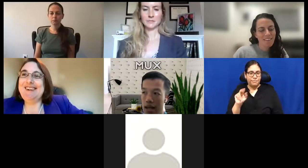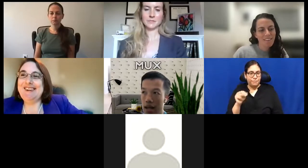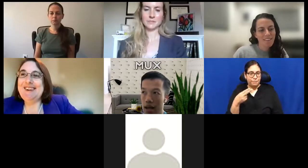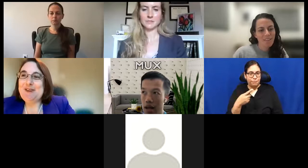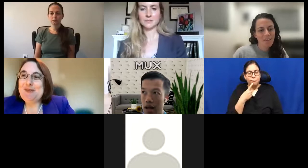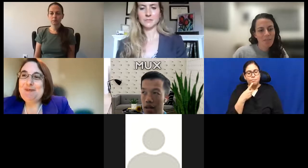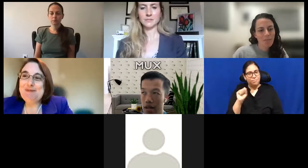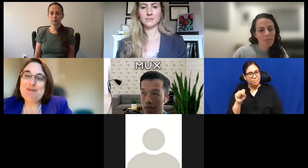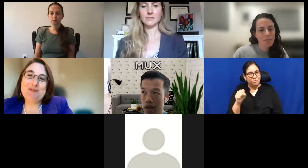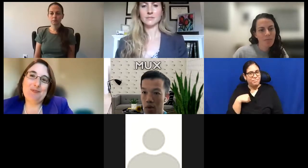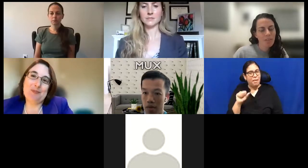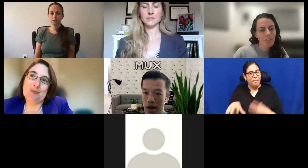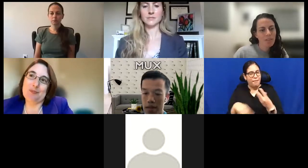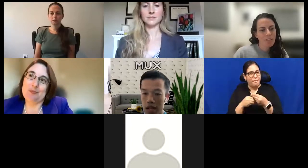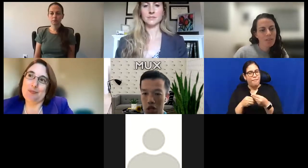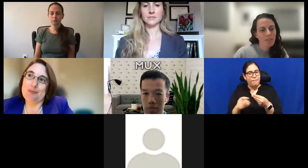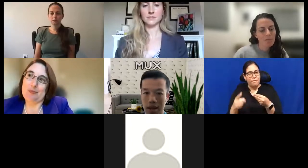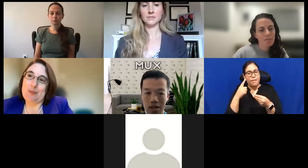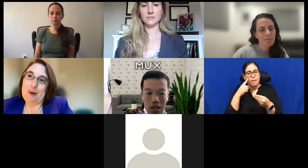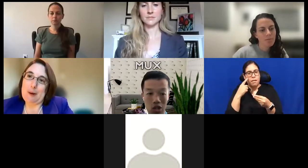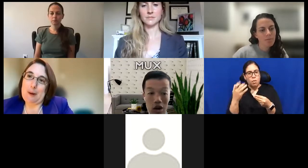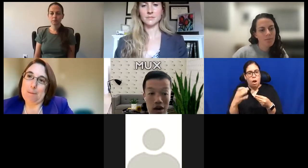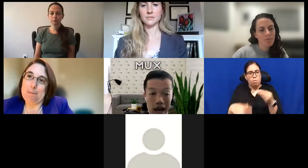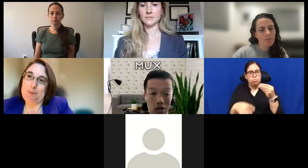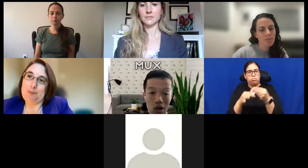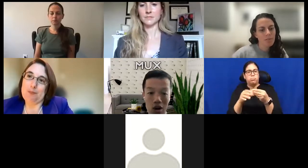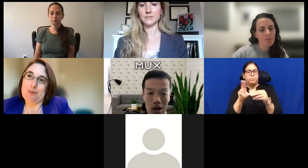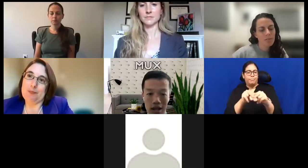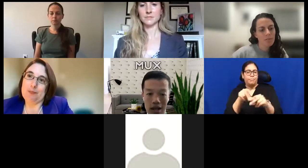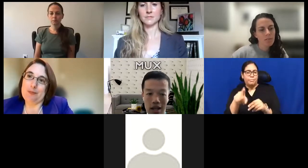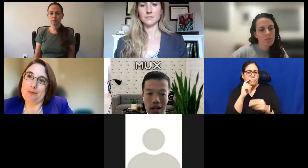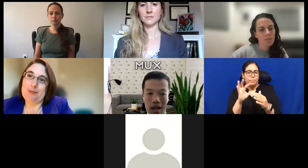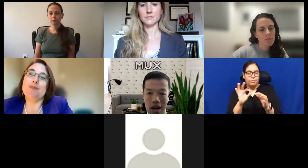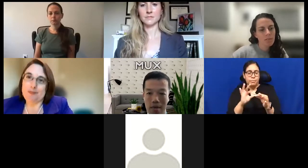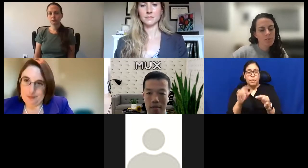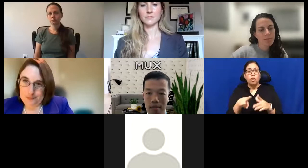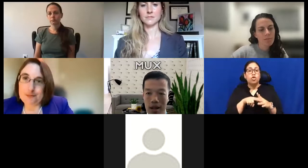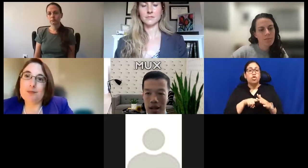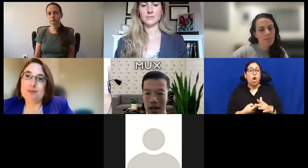I would say, to dovetail on one of the comments that Angela made, I would say start now, start early.